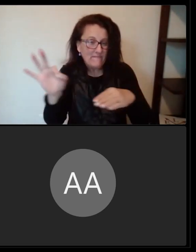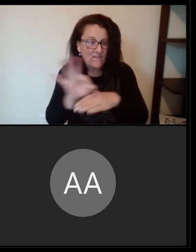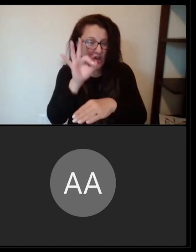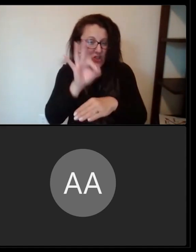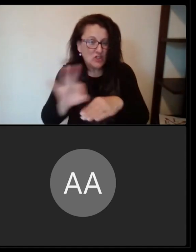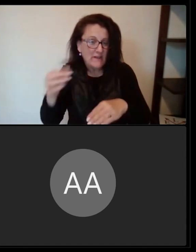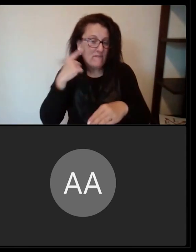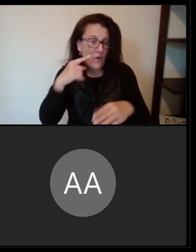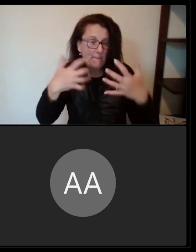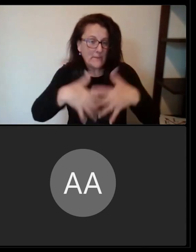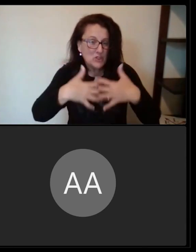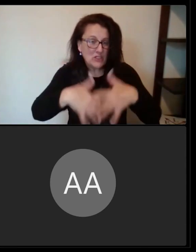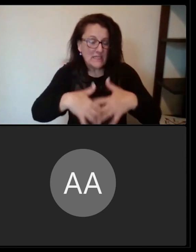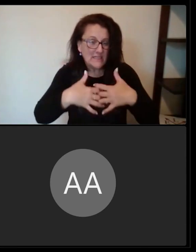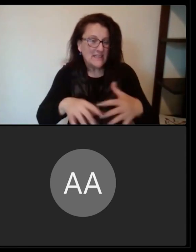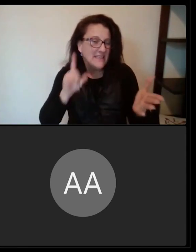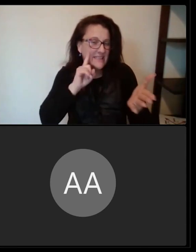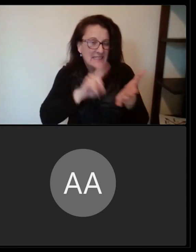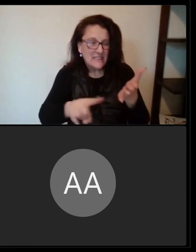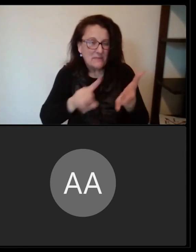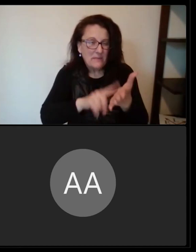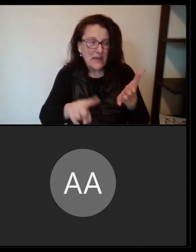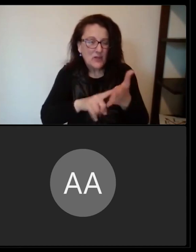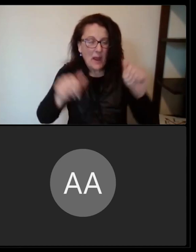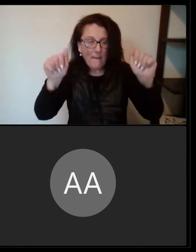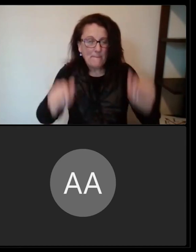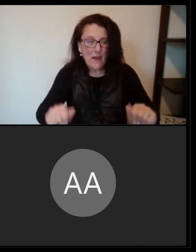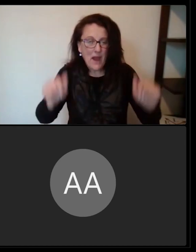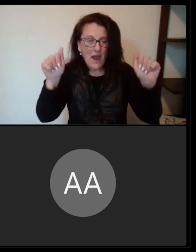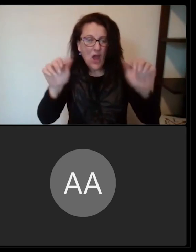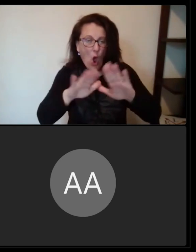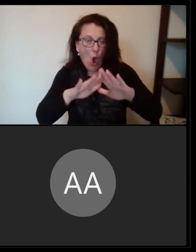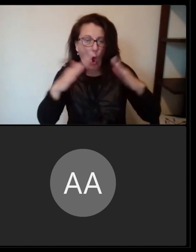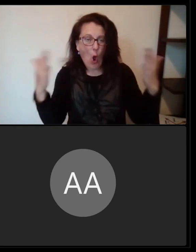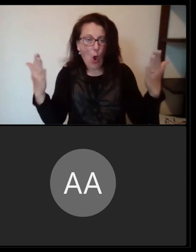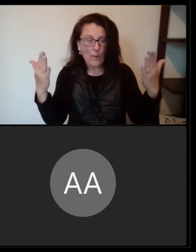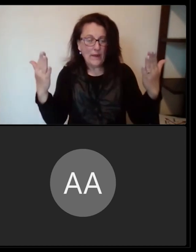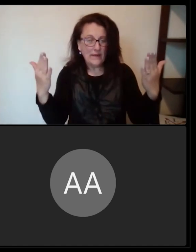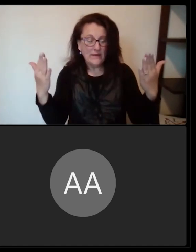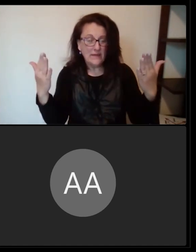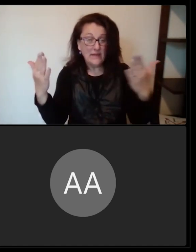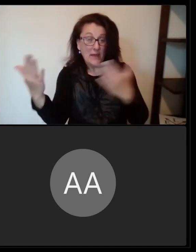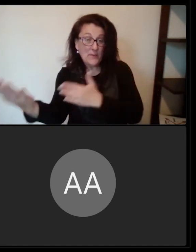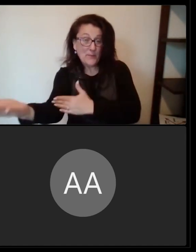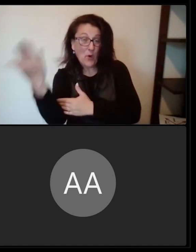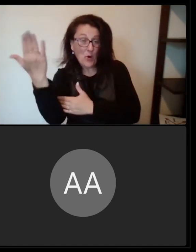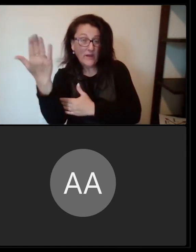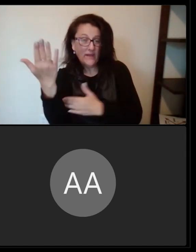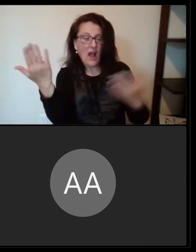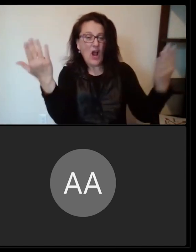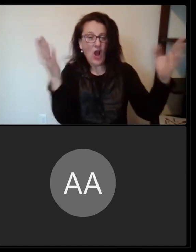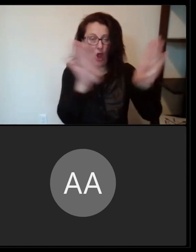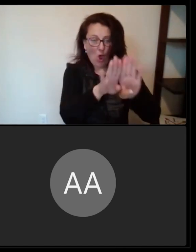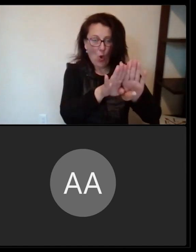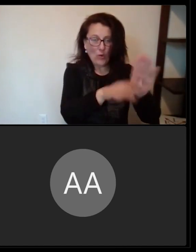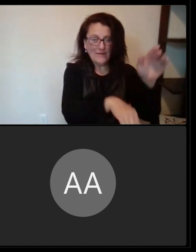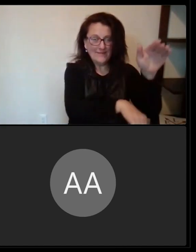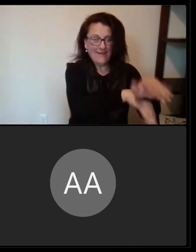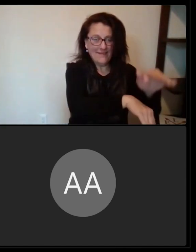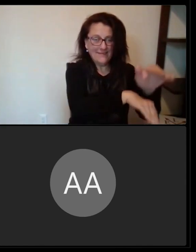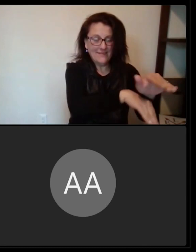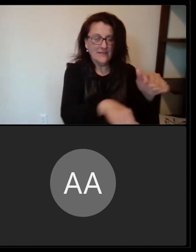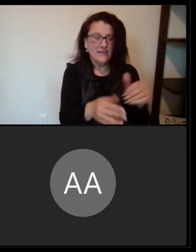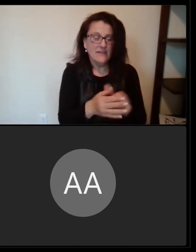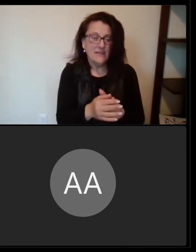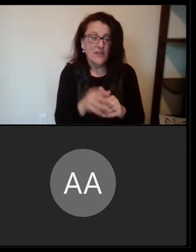this machine. So your inspectors would only have the ability to open polls at the beginning of the day and close polls at the end of the day.